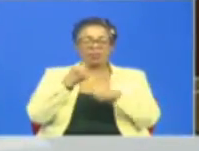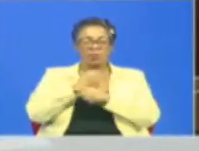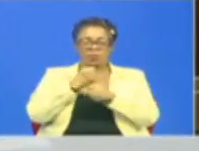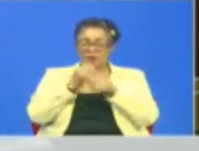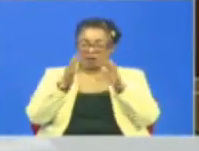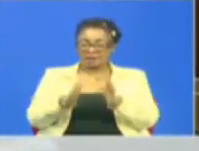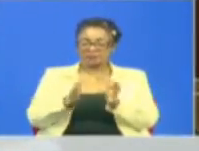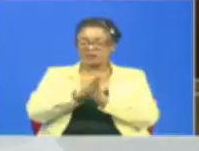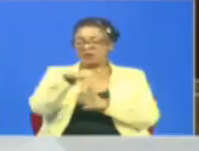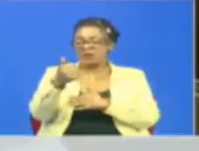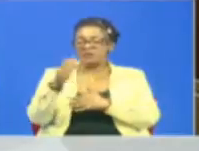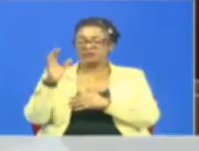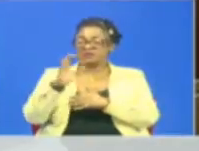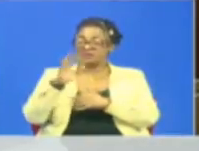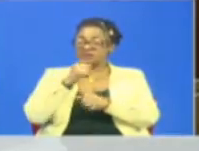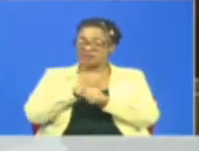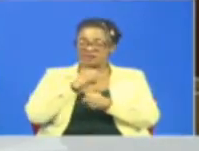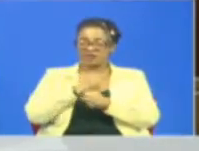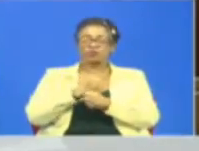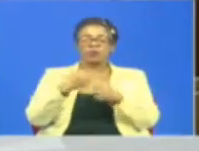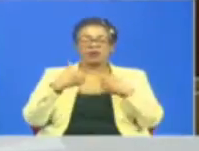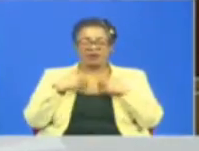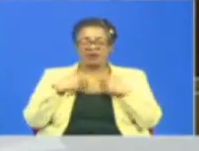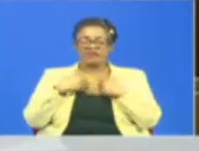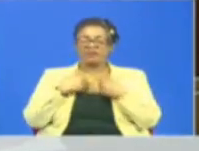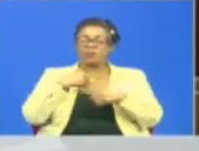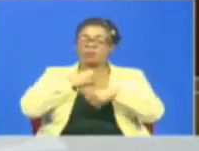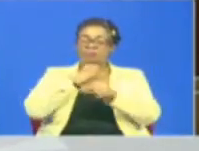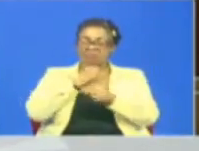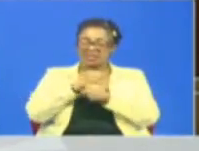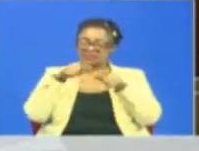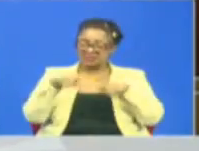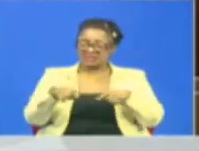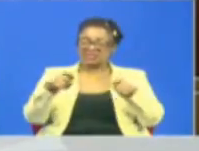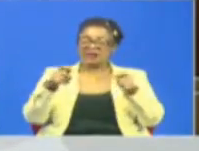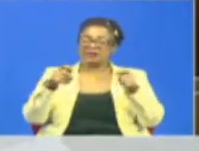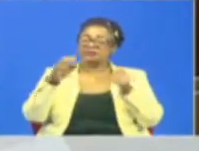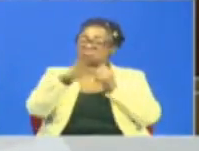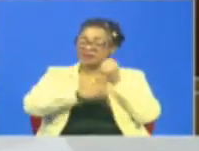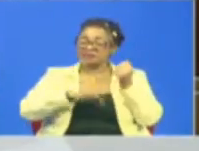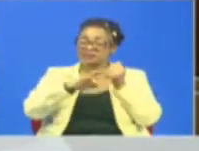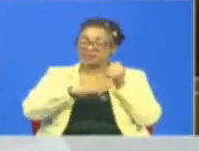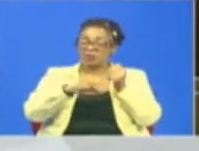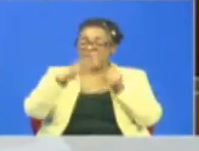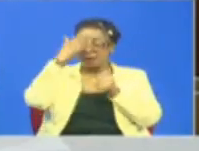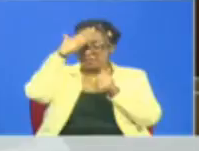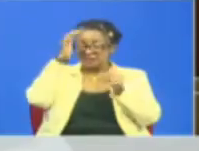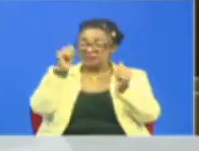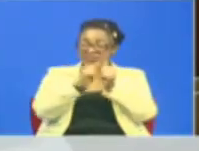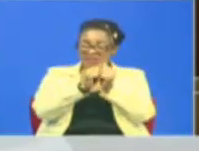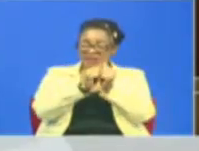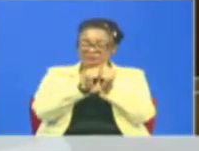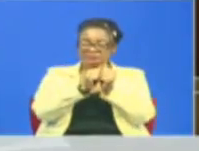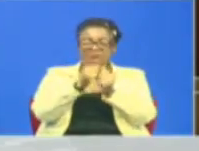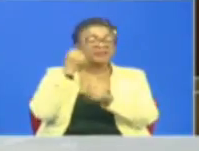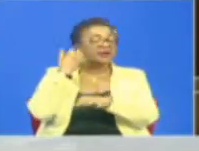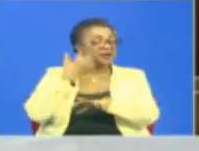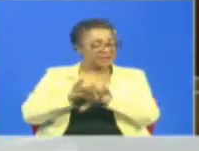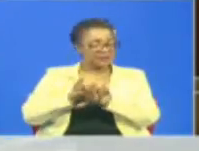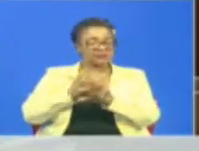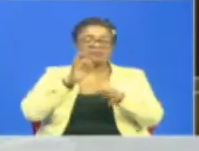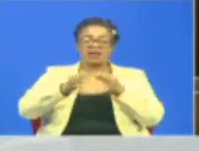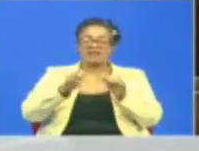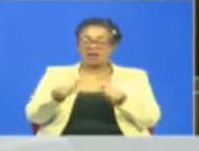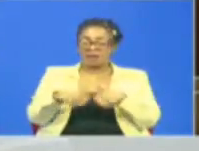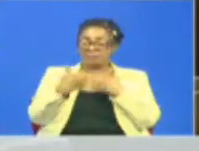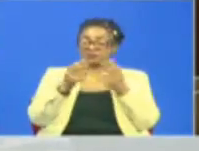public servants will bring this country to her knees on Monday, the 10th of August 2020, if these issues